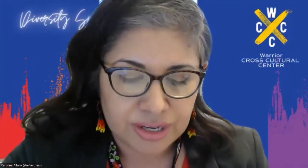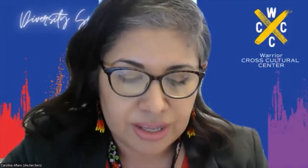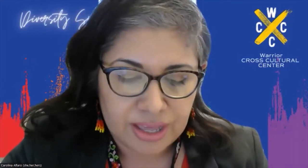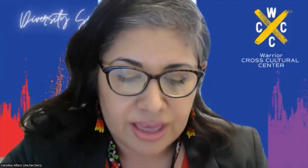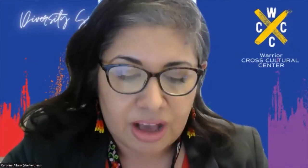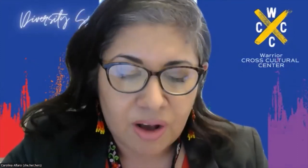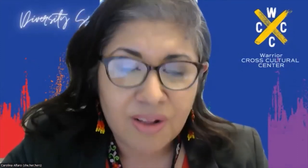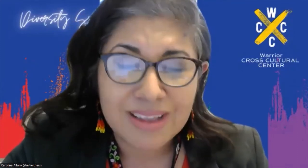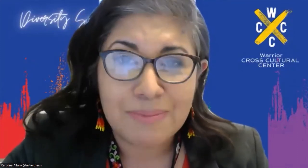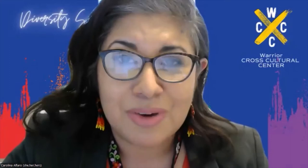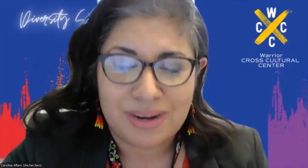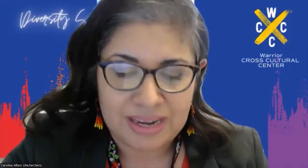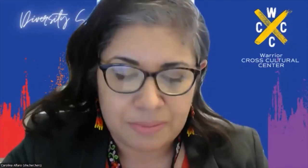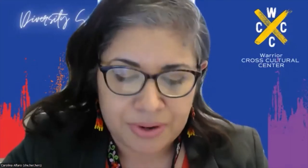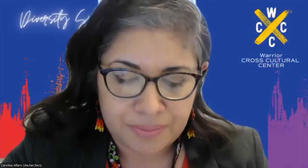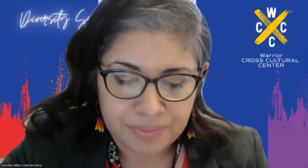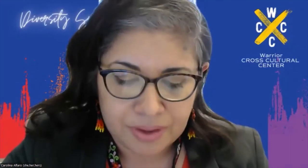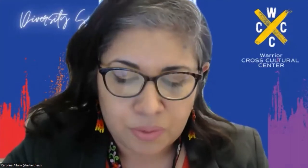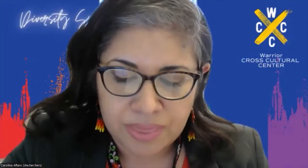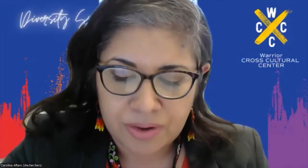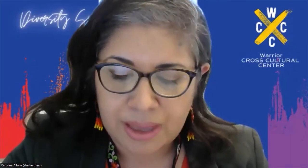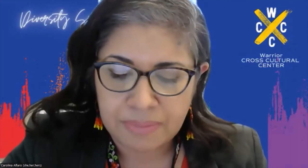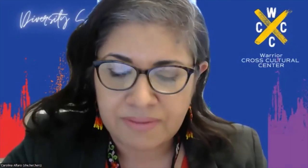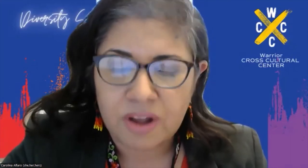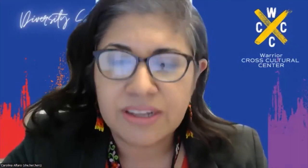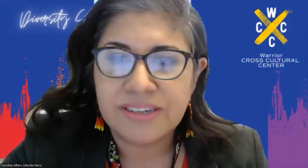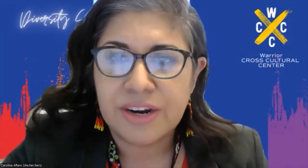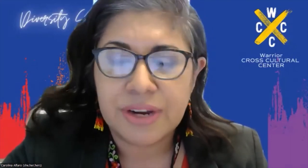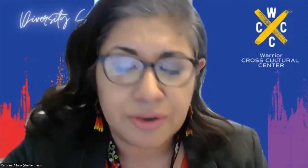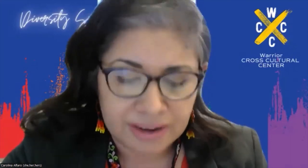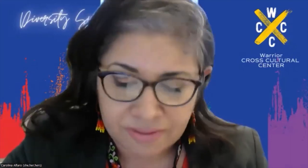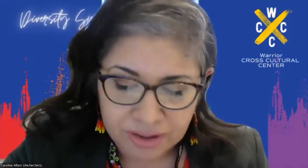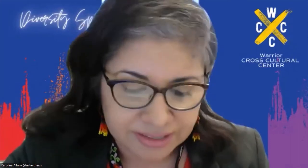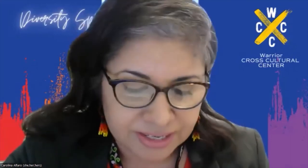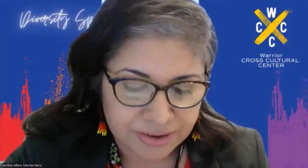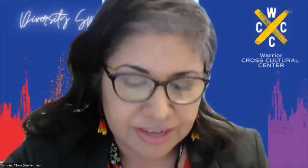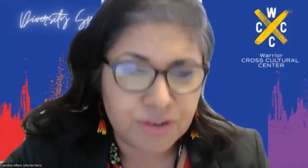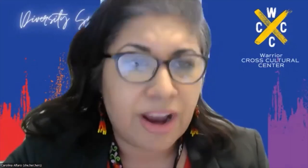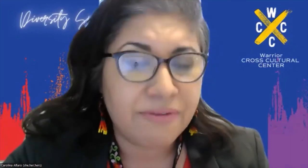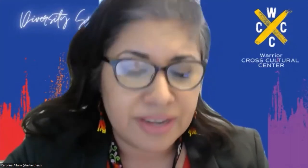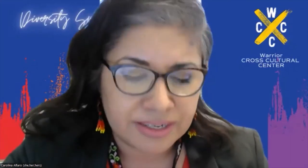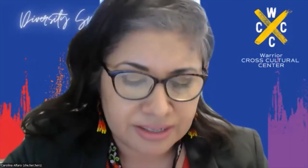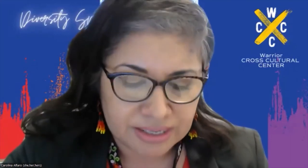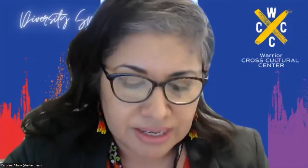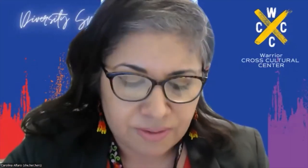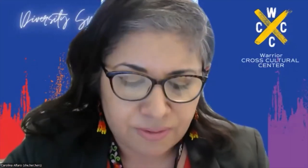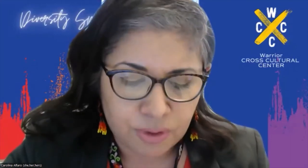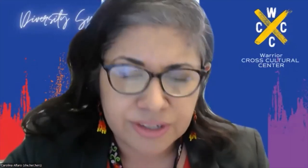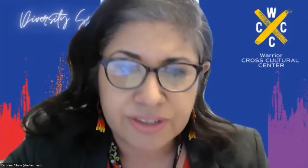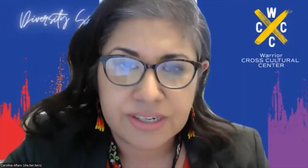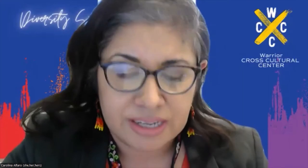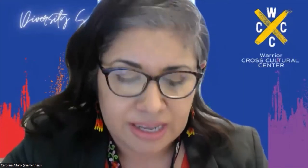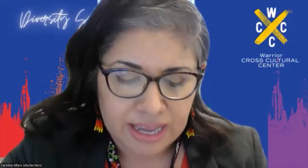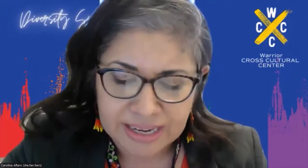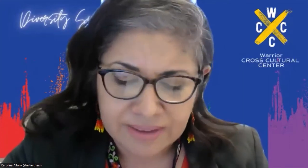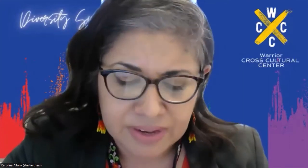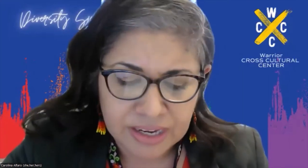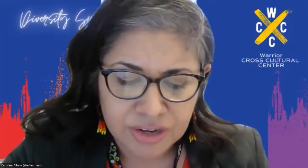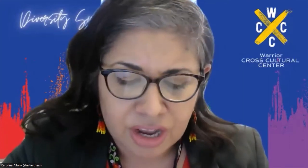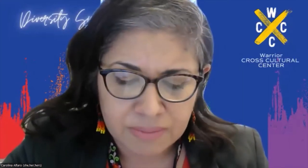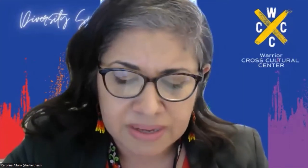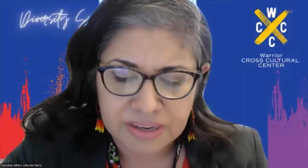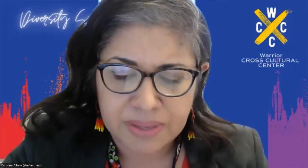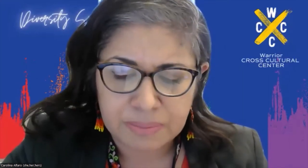acknowledge all immigrant labor, whether that be voluntary or involuntary, trafficked, forced, and